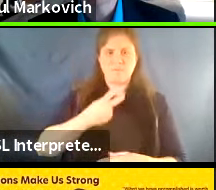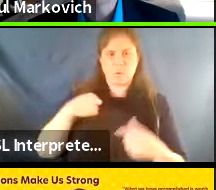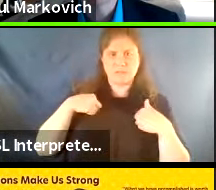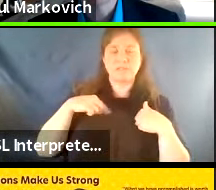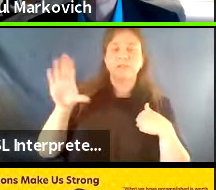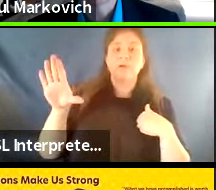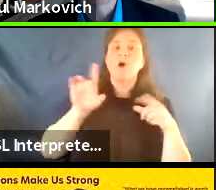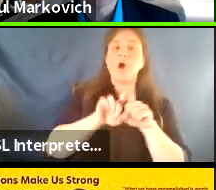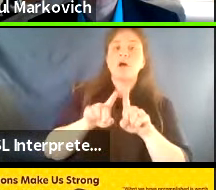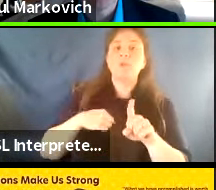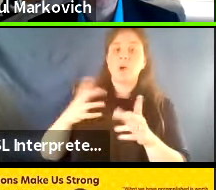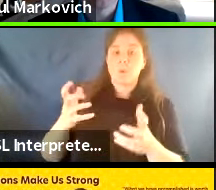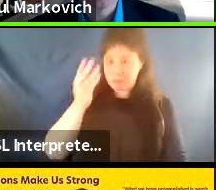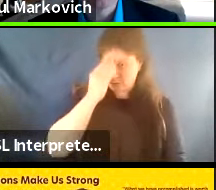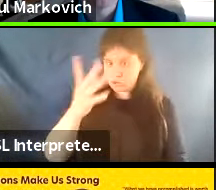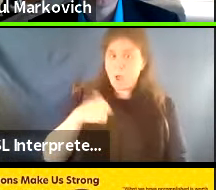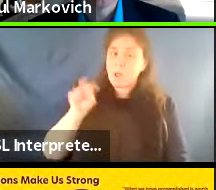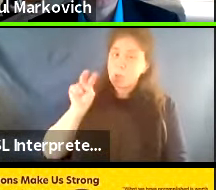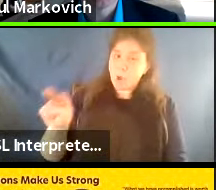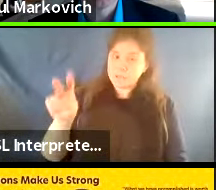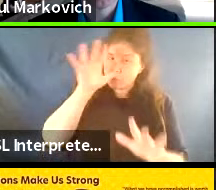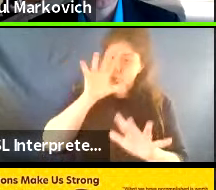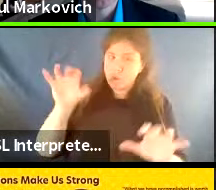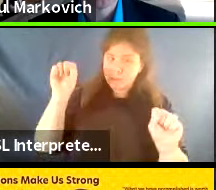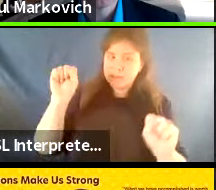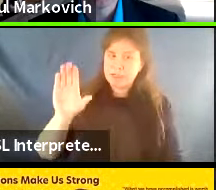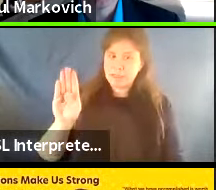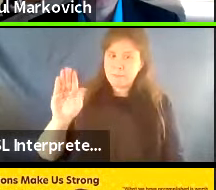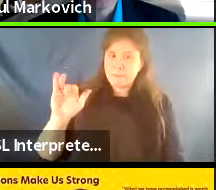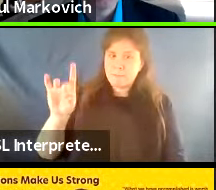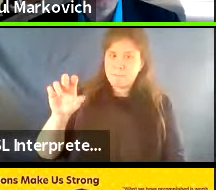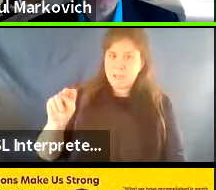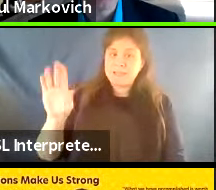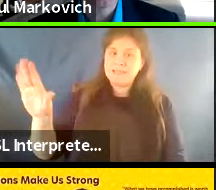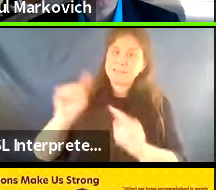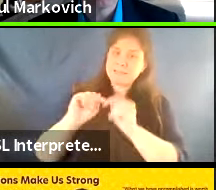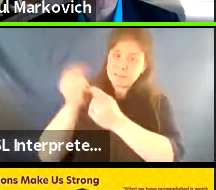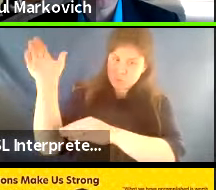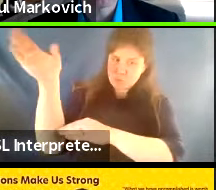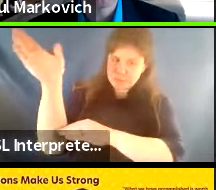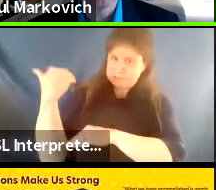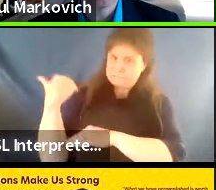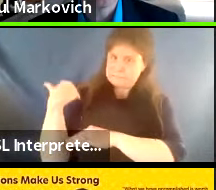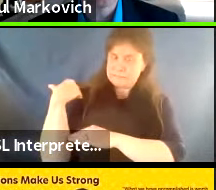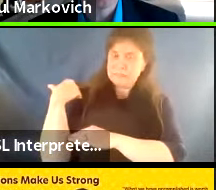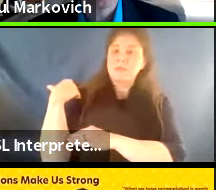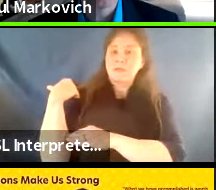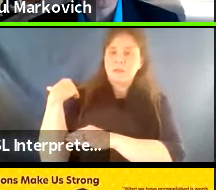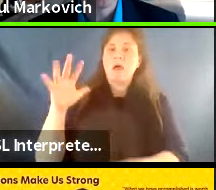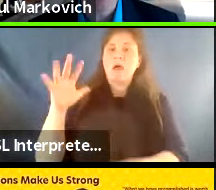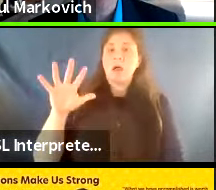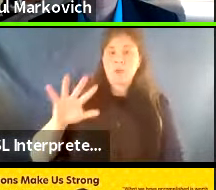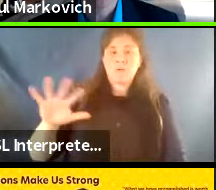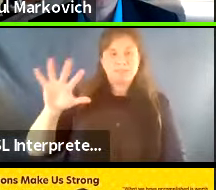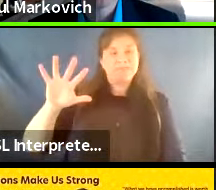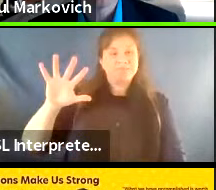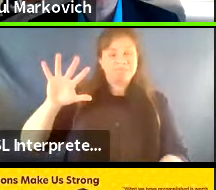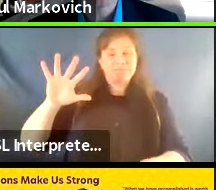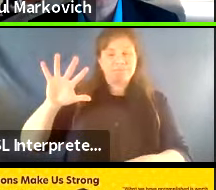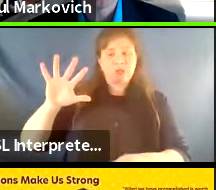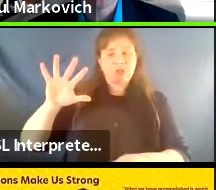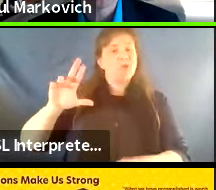watched the President Biden's team's presentation earlier this week, and apparently nationally, we're only receiving ethnic data on around half